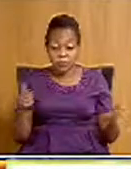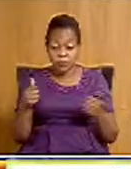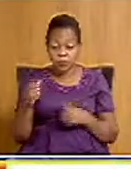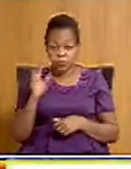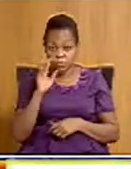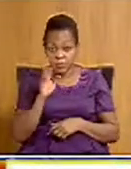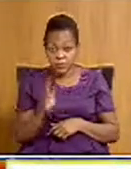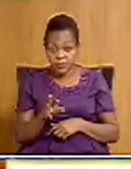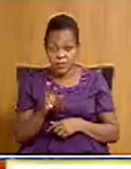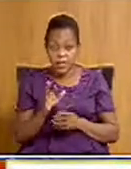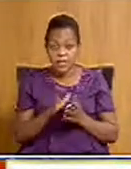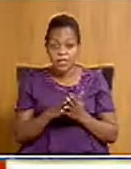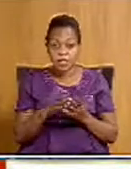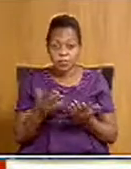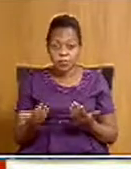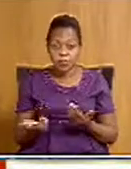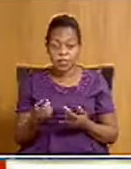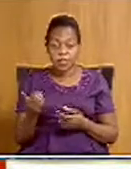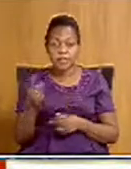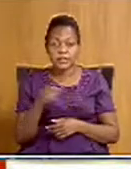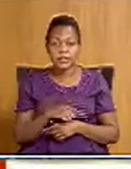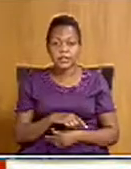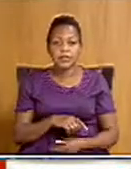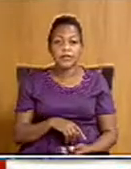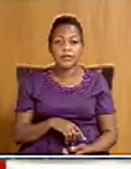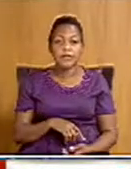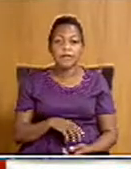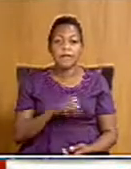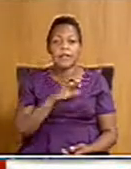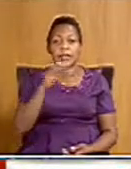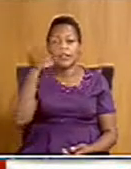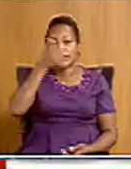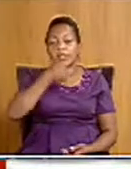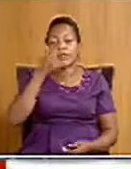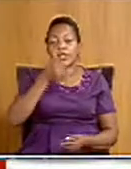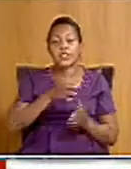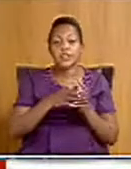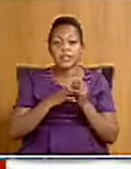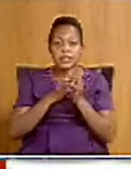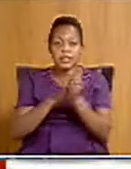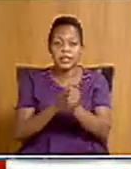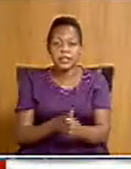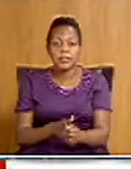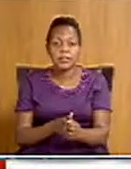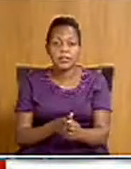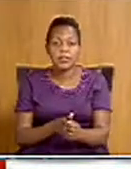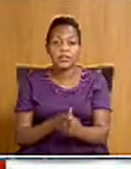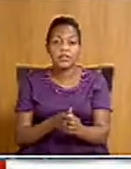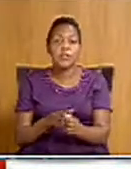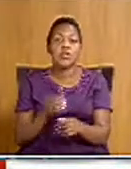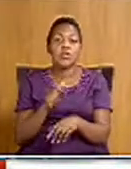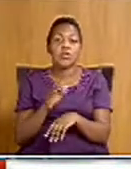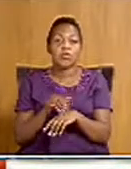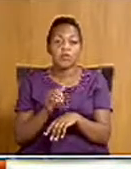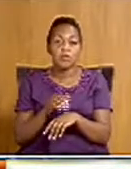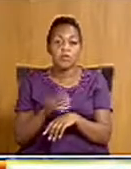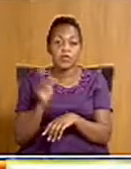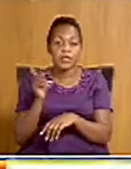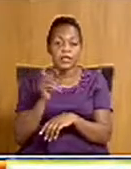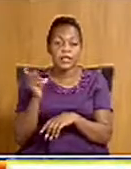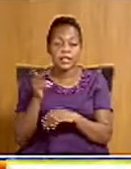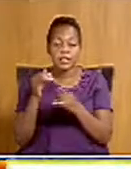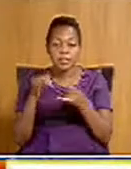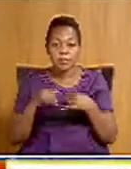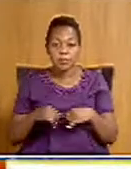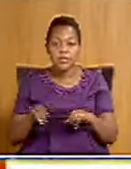here, of that day, was East African leaders call for Kenya's independence